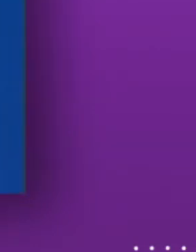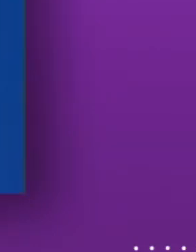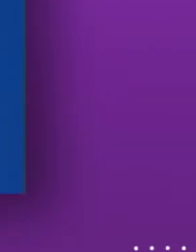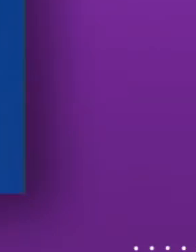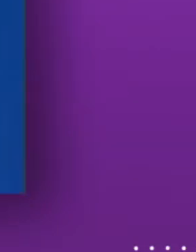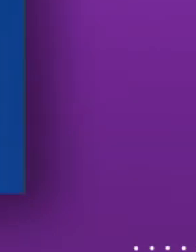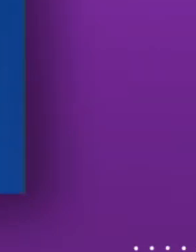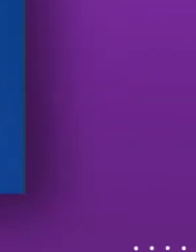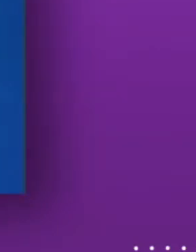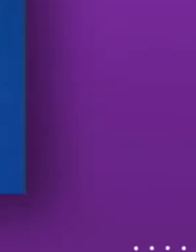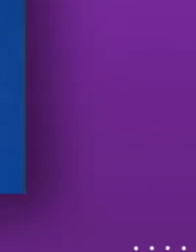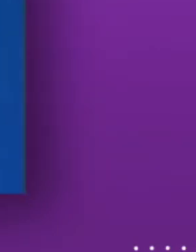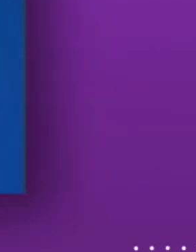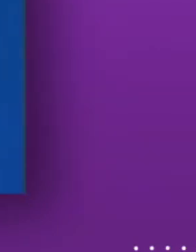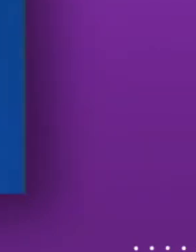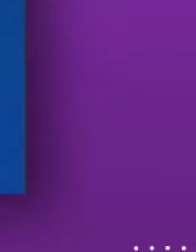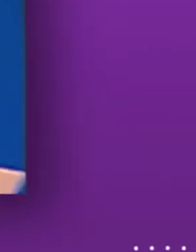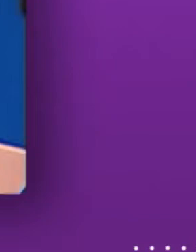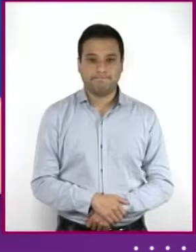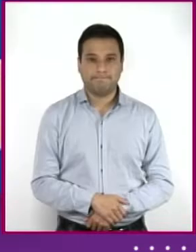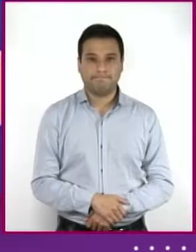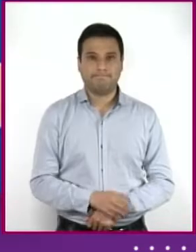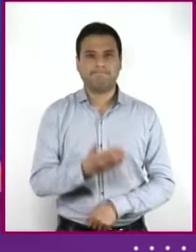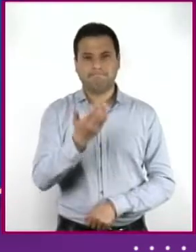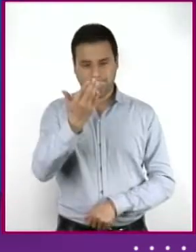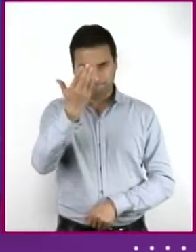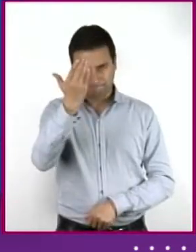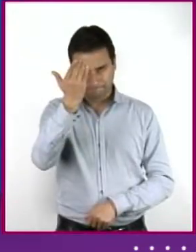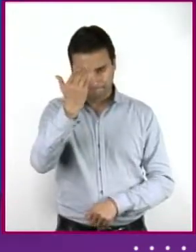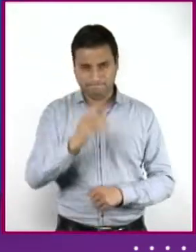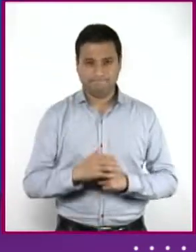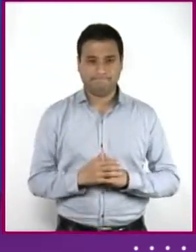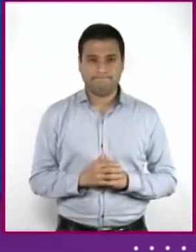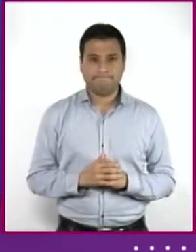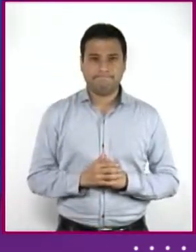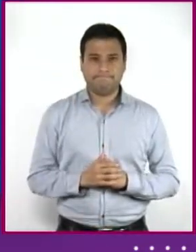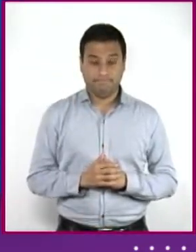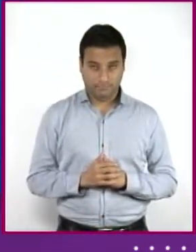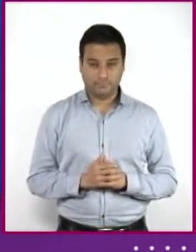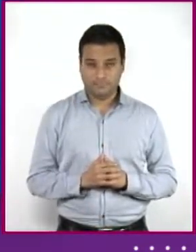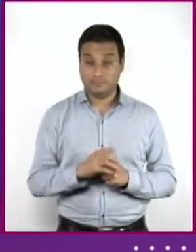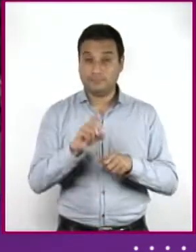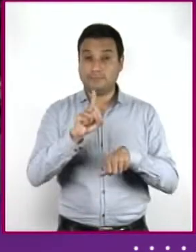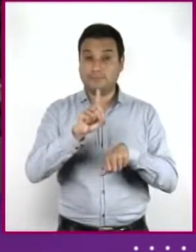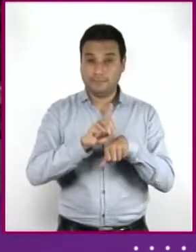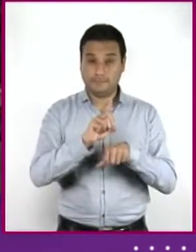Come in. This goes in here. This has to be done on Tuesday.